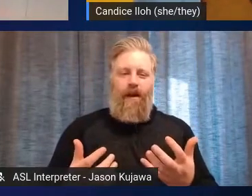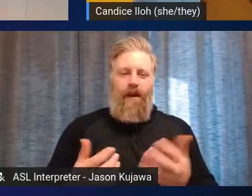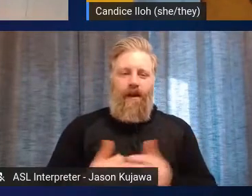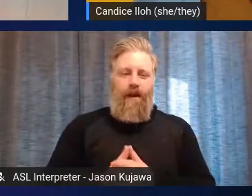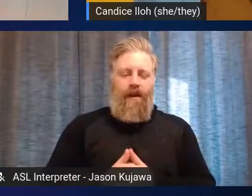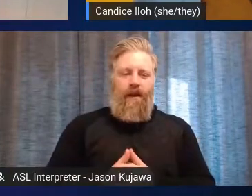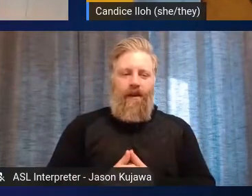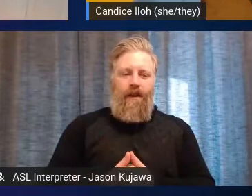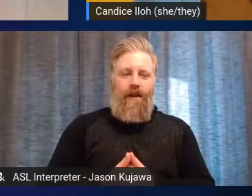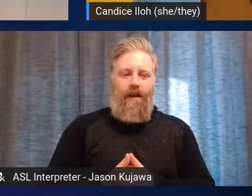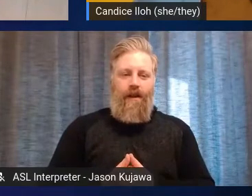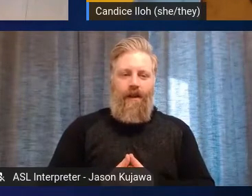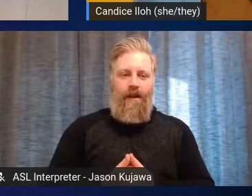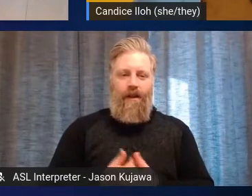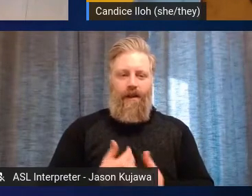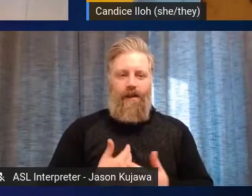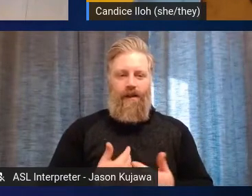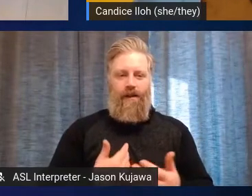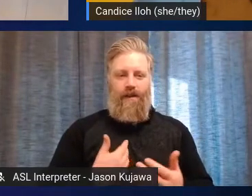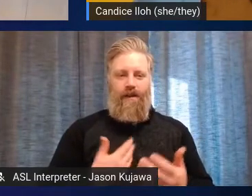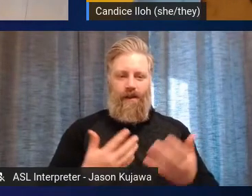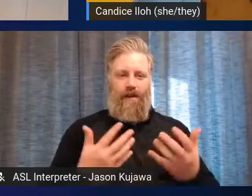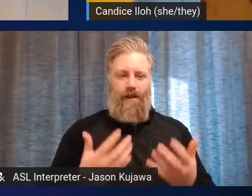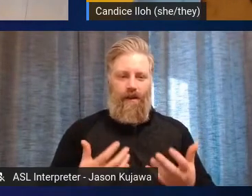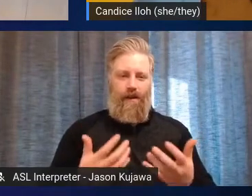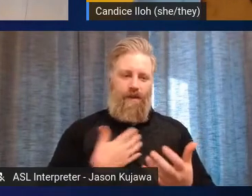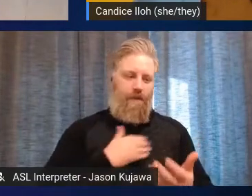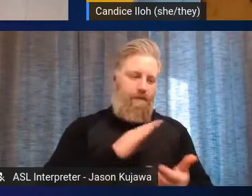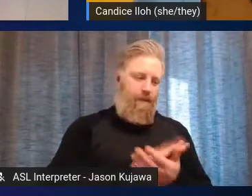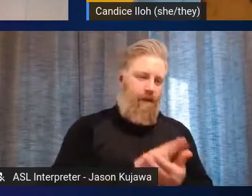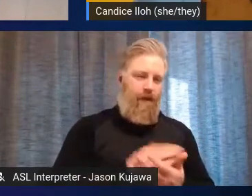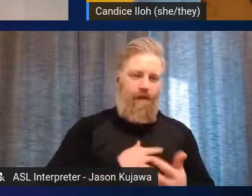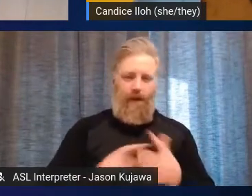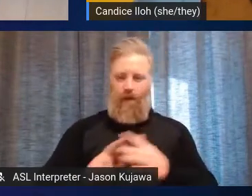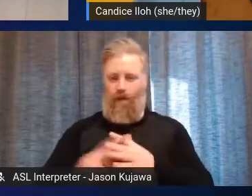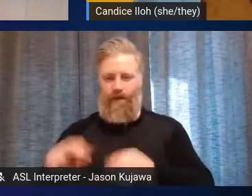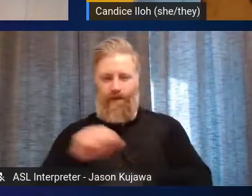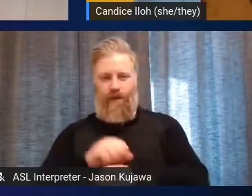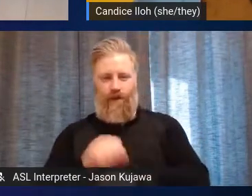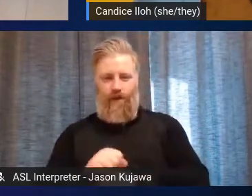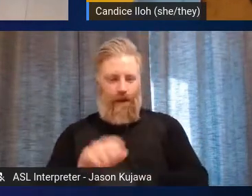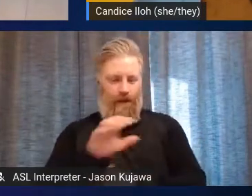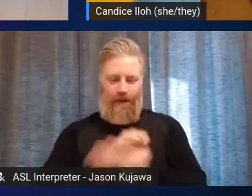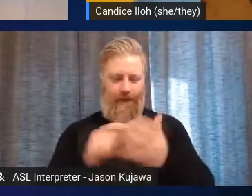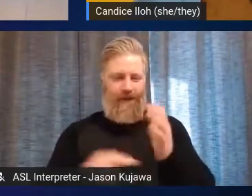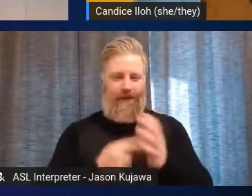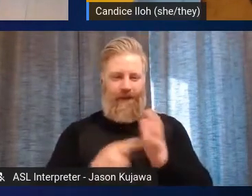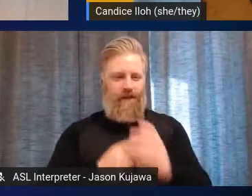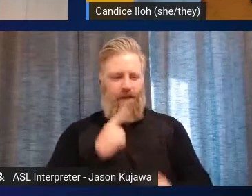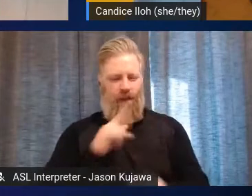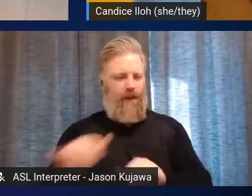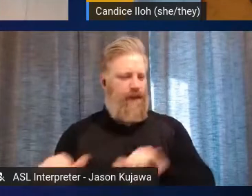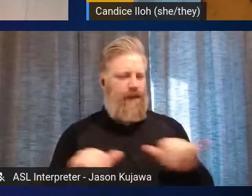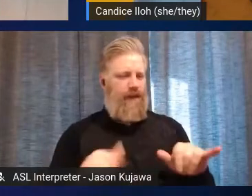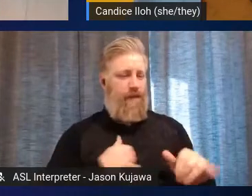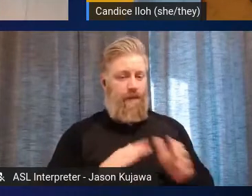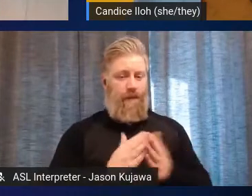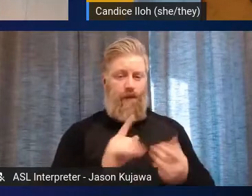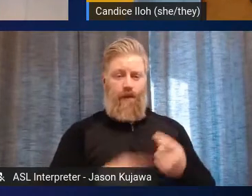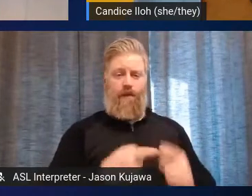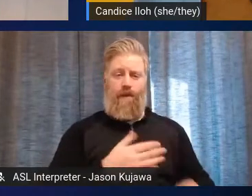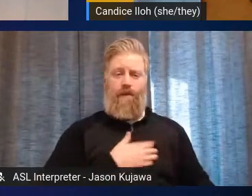up my book with my refugee work, and I always, because it ends up the same, because my book is about my personal life growing up in a refugee